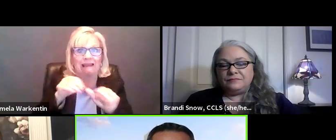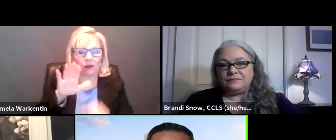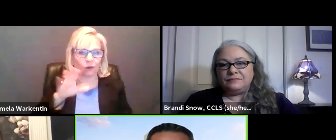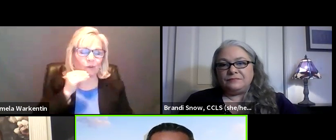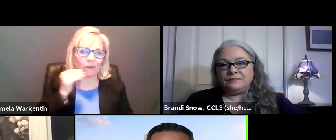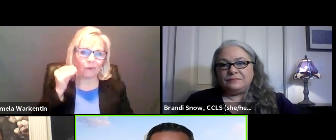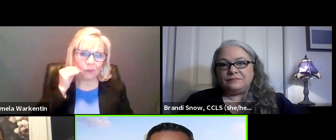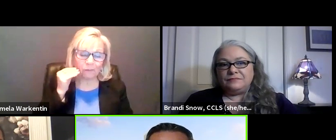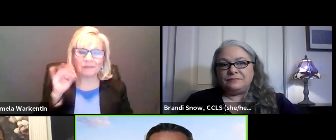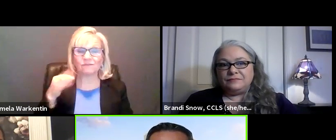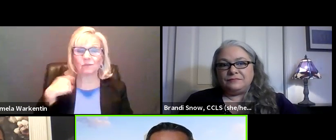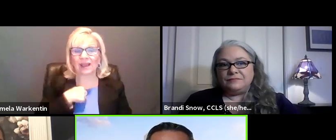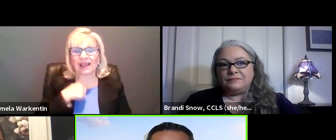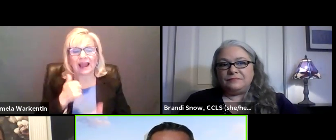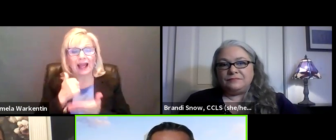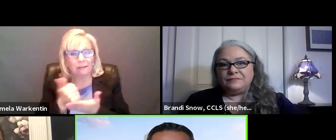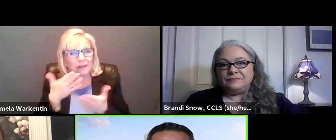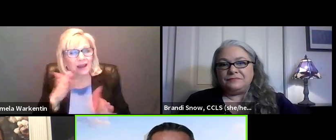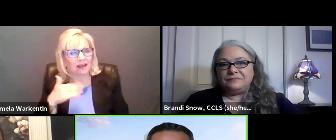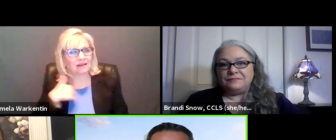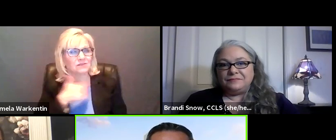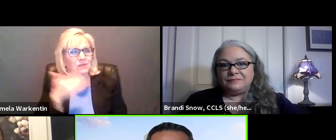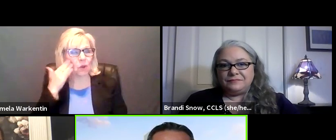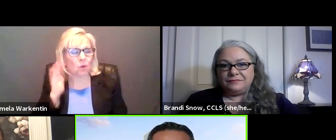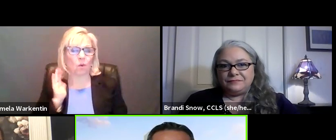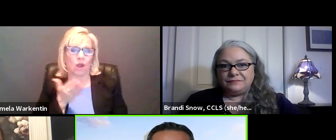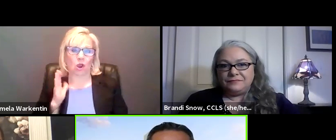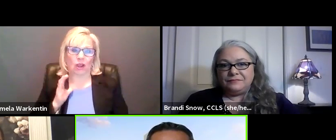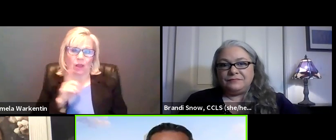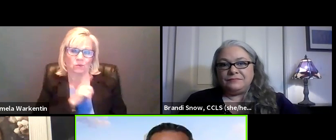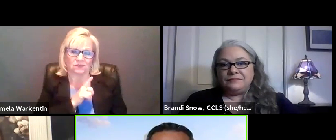please reach out to us too in our council offices at